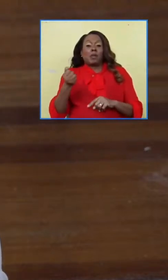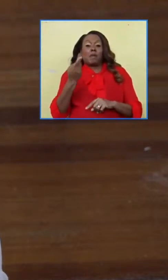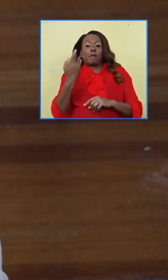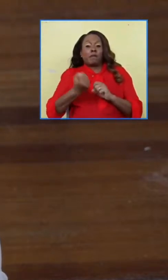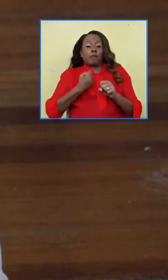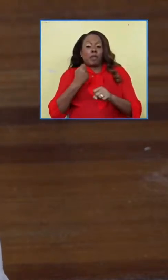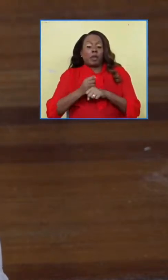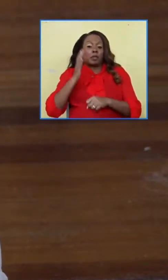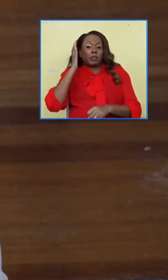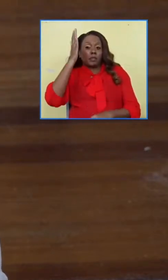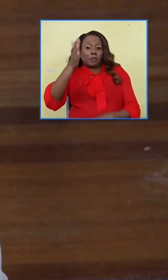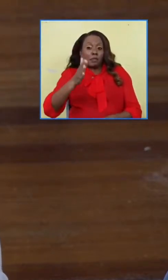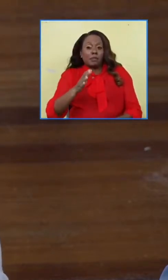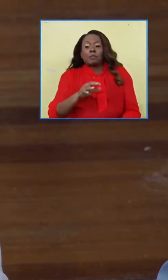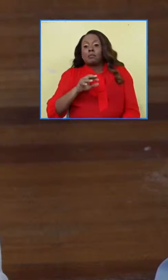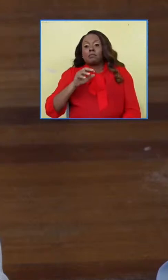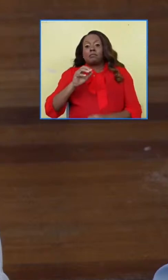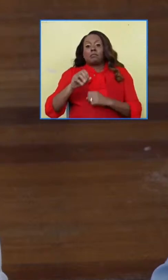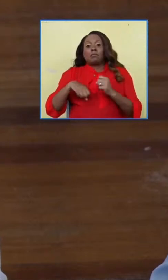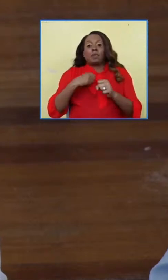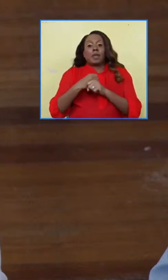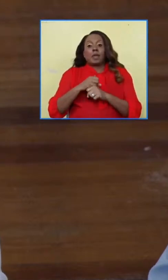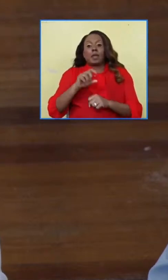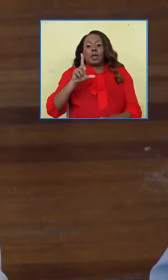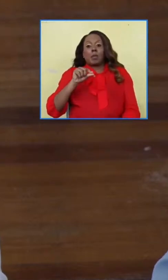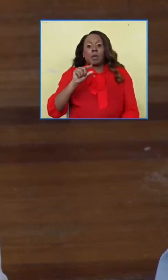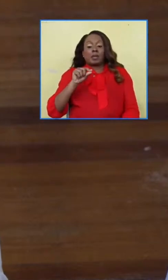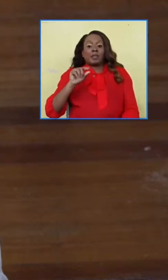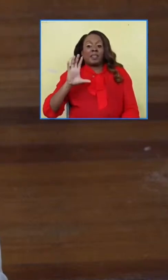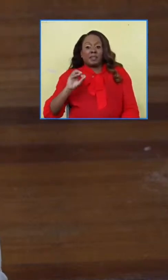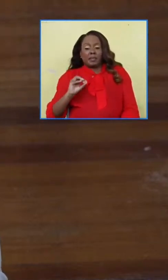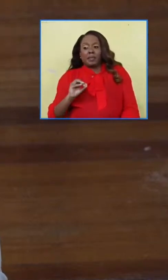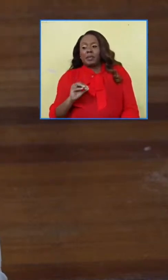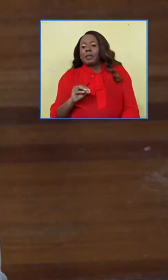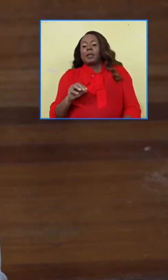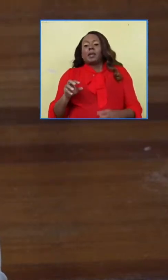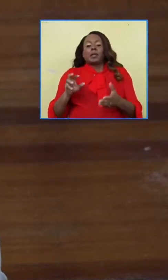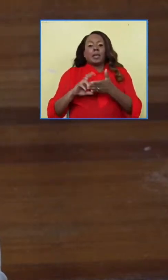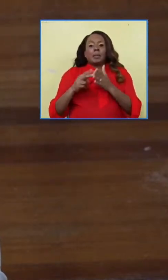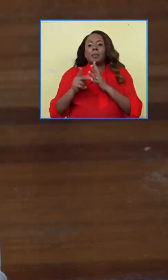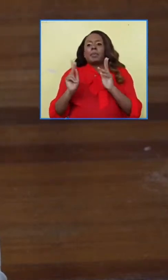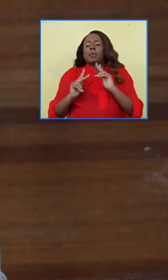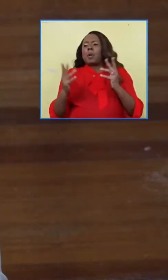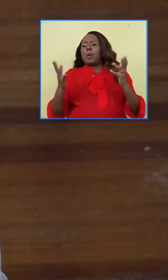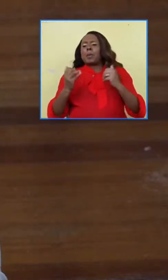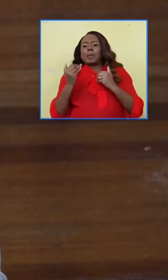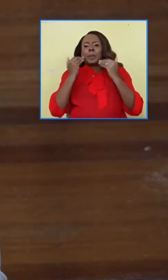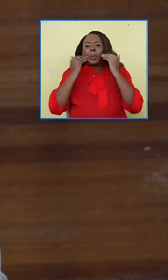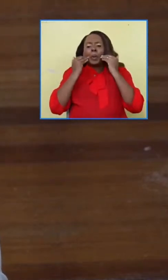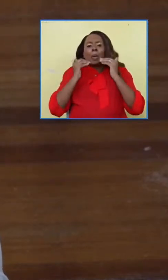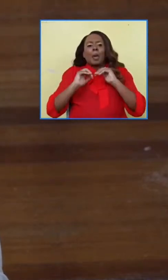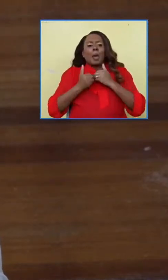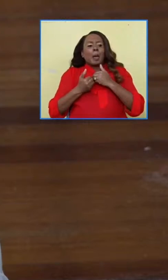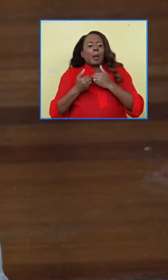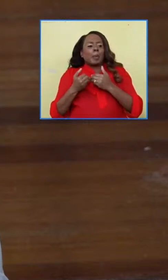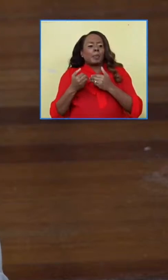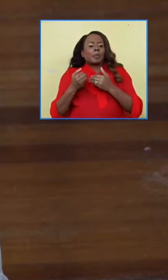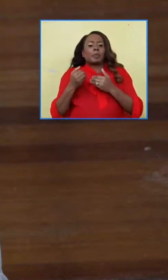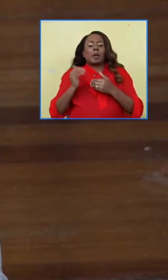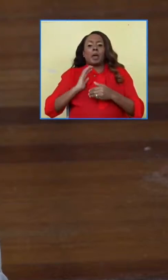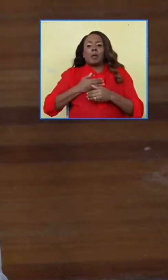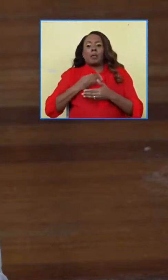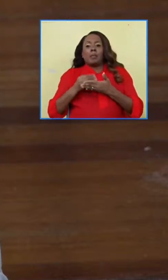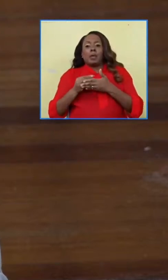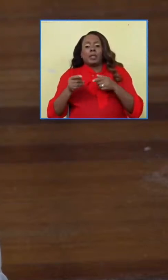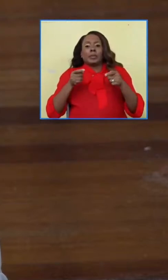they dwarf all the concerns and questions around the way the fund is managed, which, as I hope I've underlined,